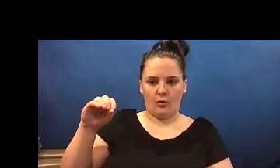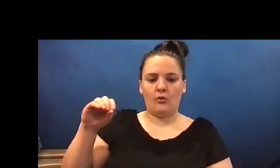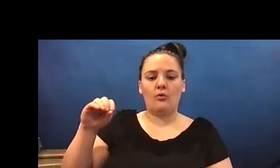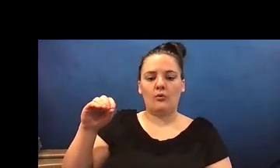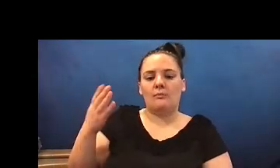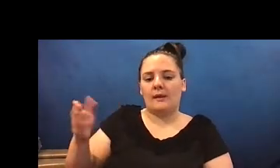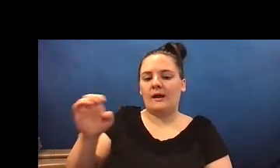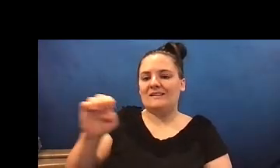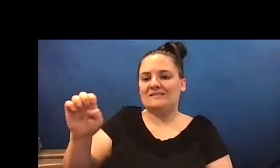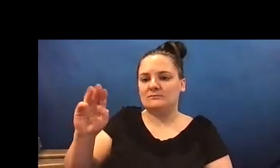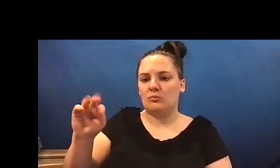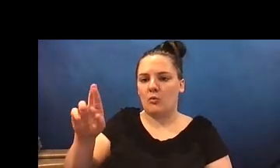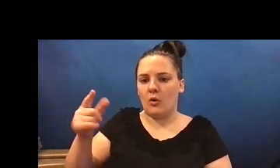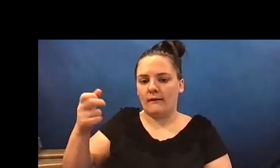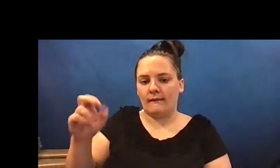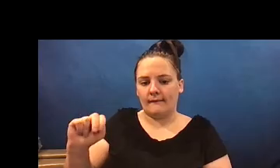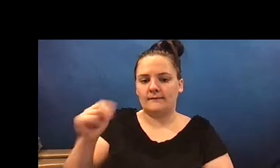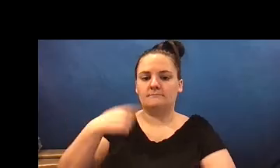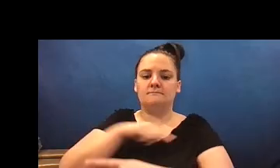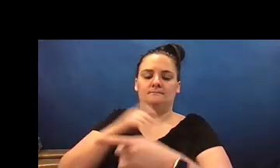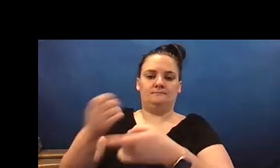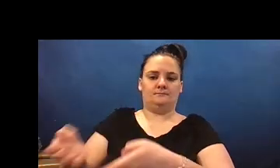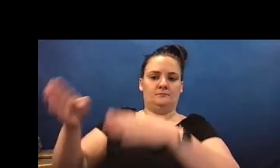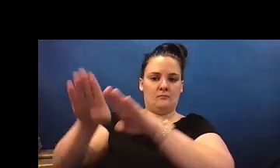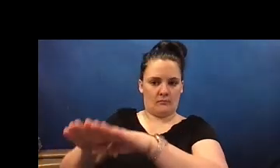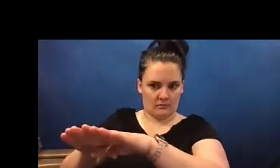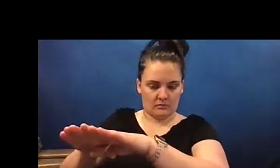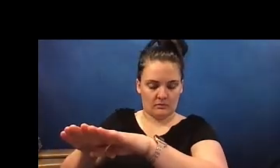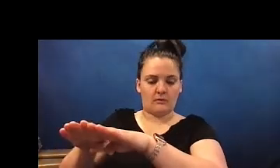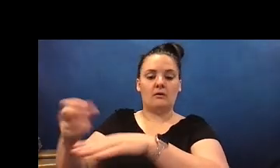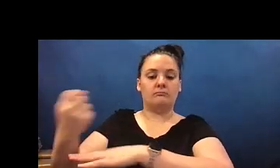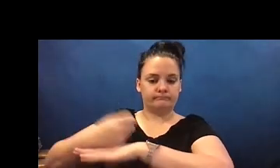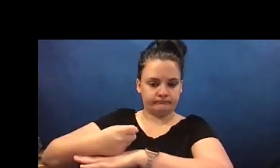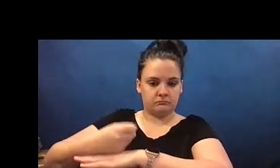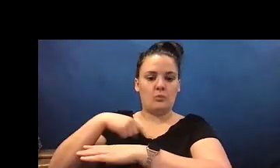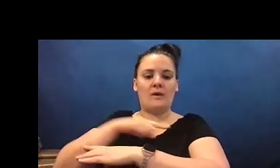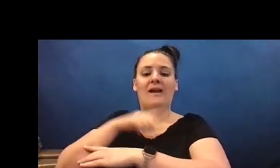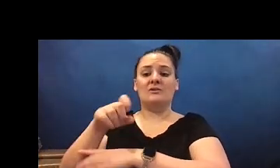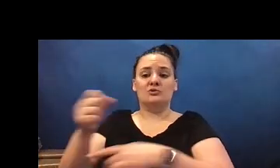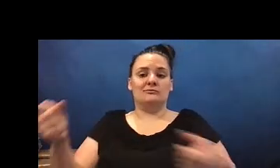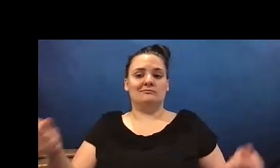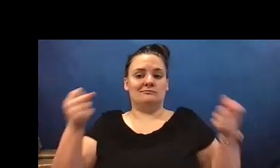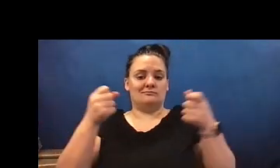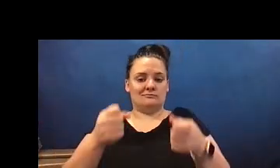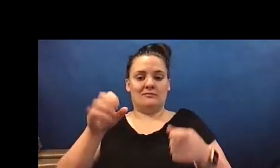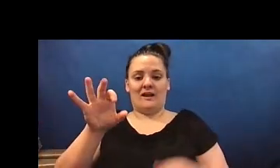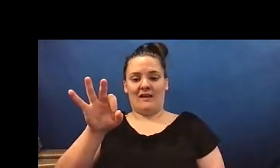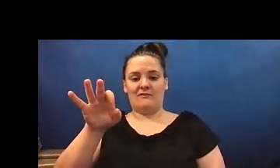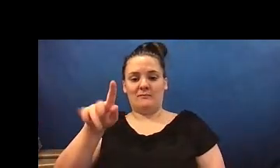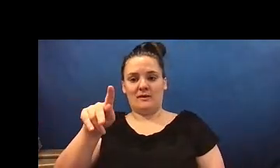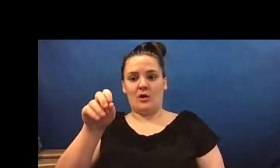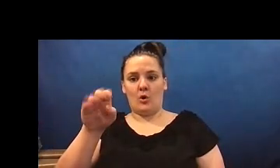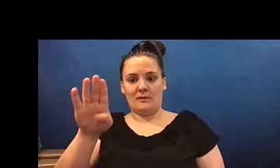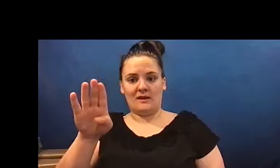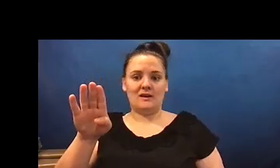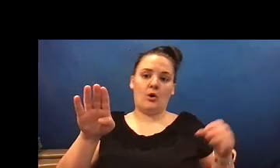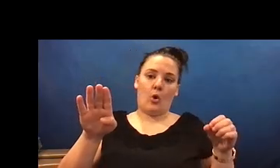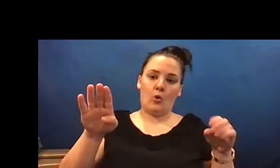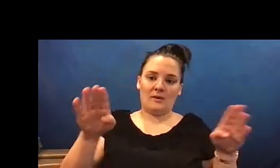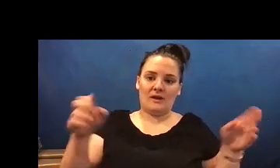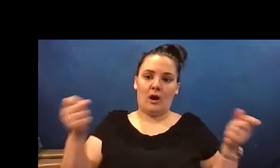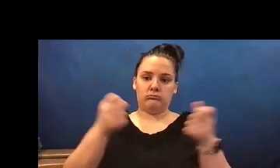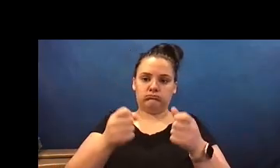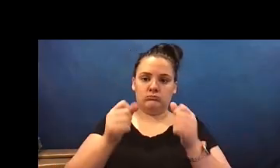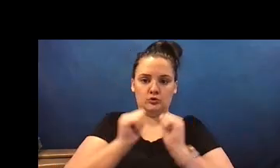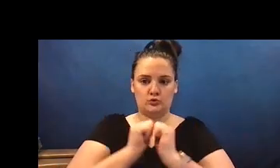have appropriate care. And what that looks like is we got to put an OB in with our FPOBs because of high risk. So we can keep as many